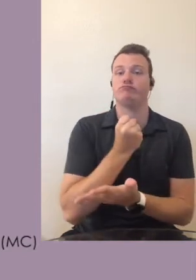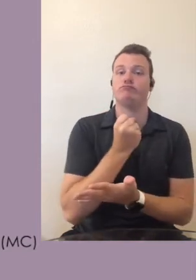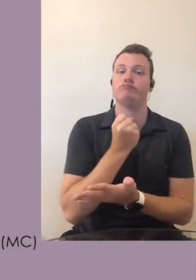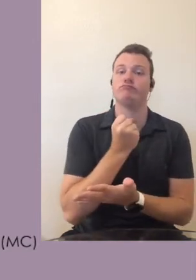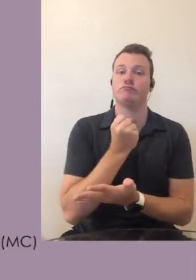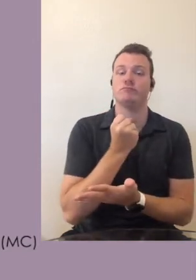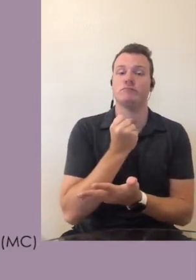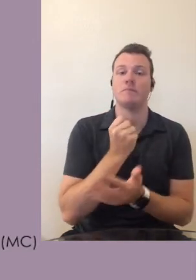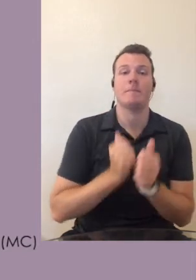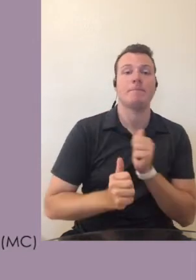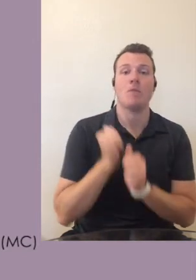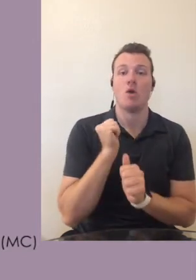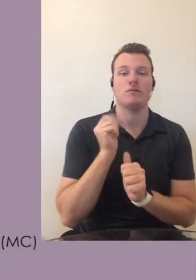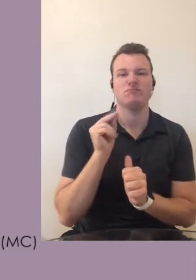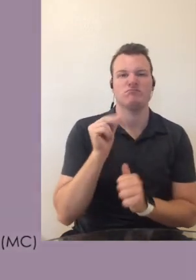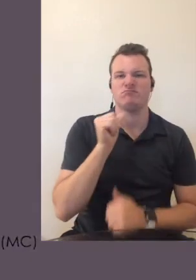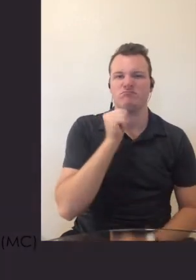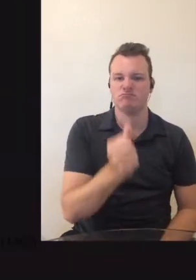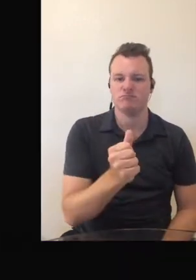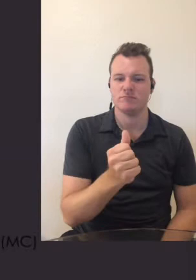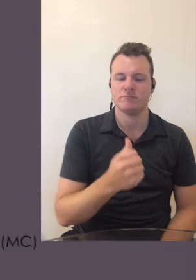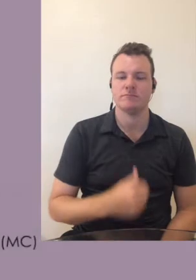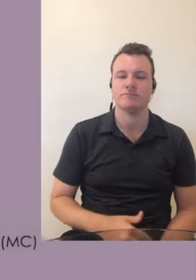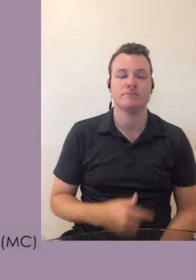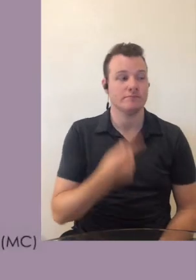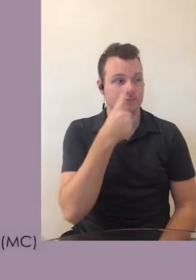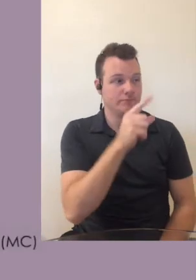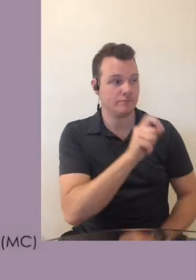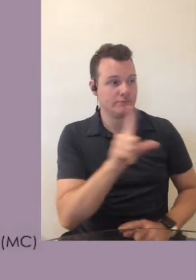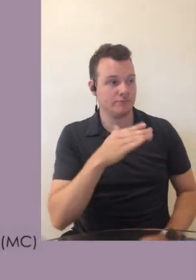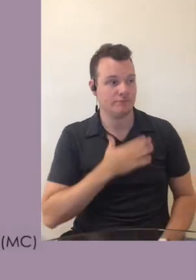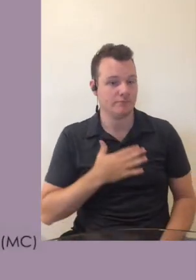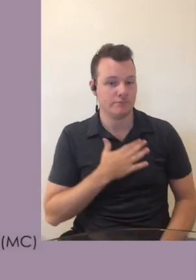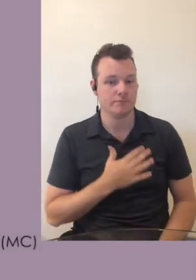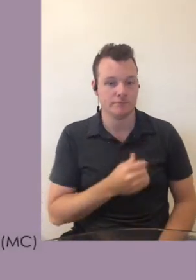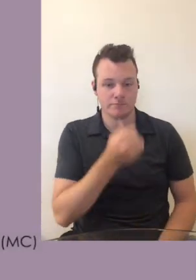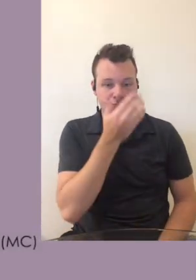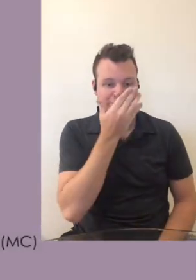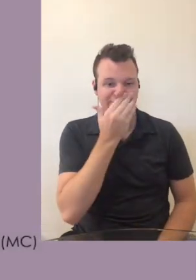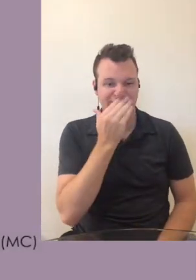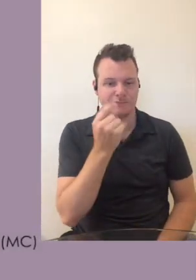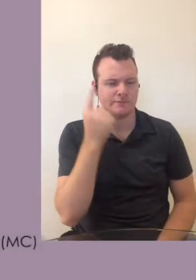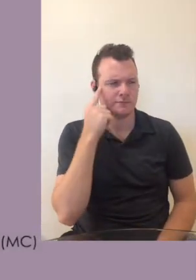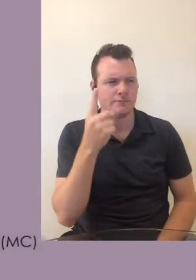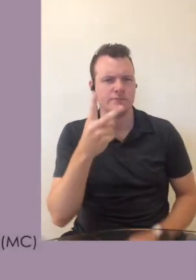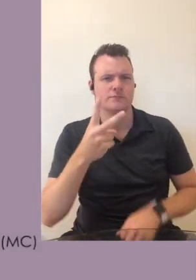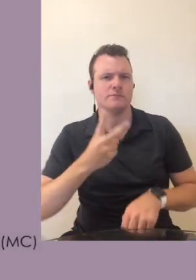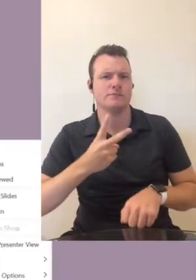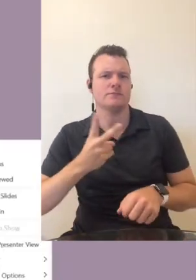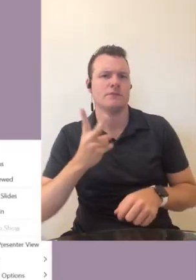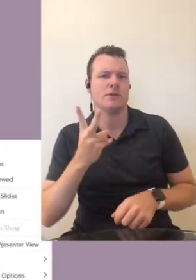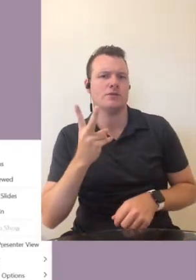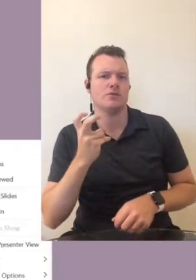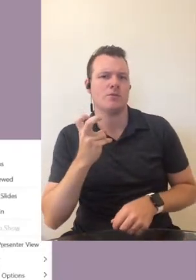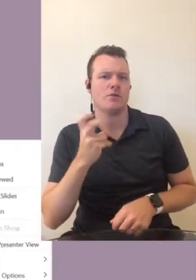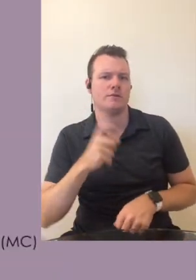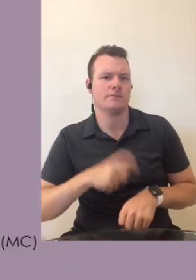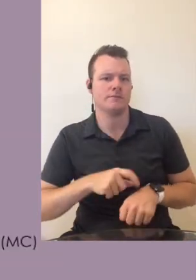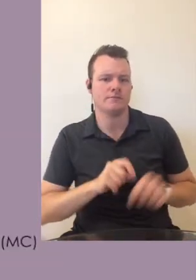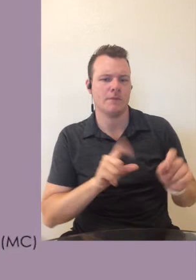profitability. So Steph, if you'll advance to the next slide, please. And if you'll click that, I think twice.